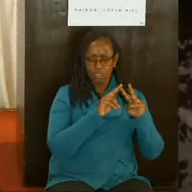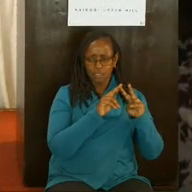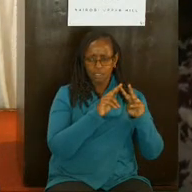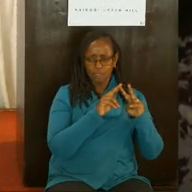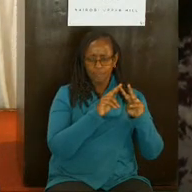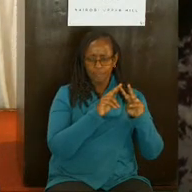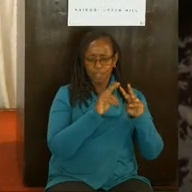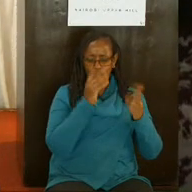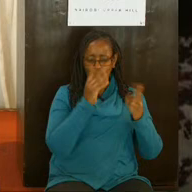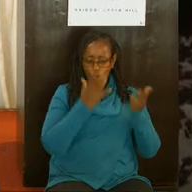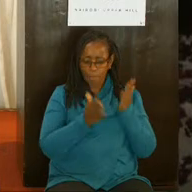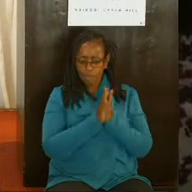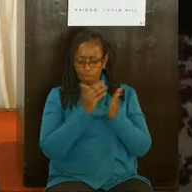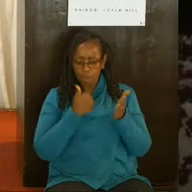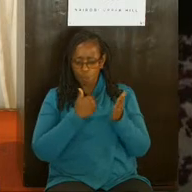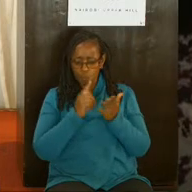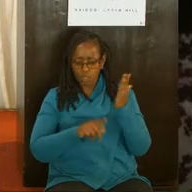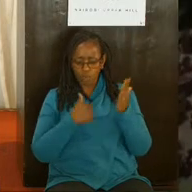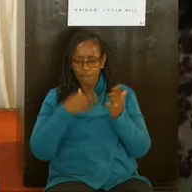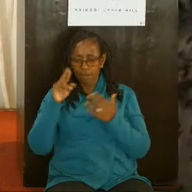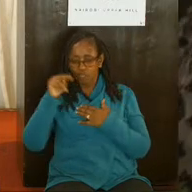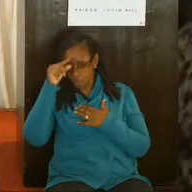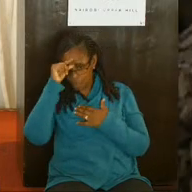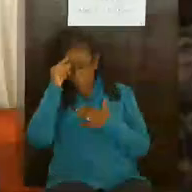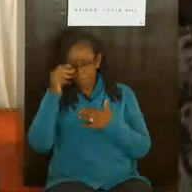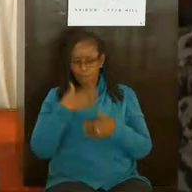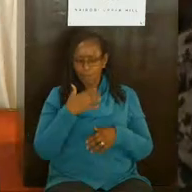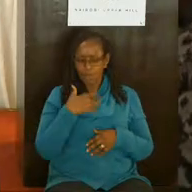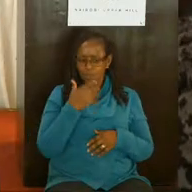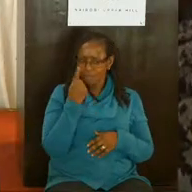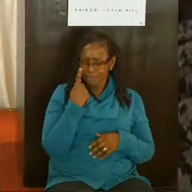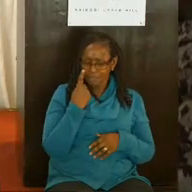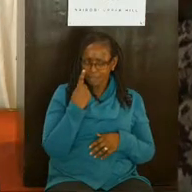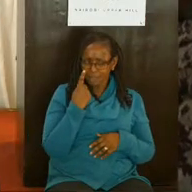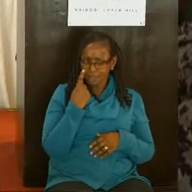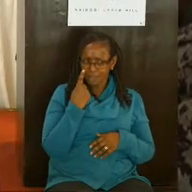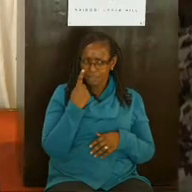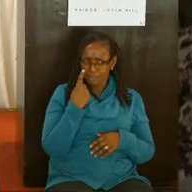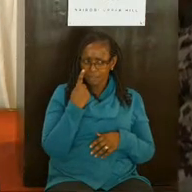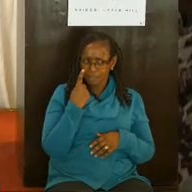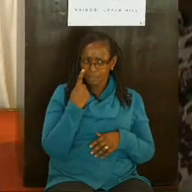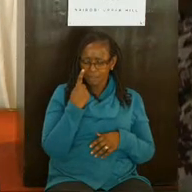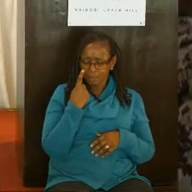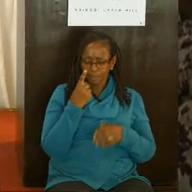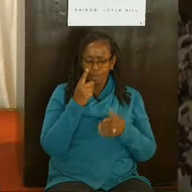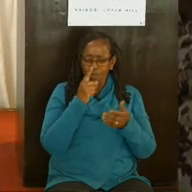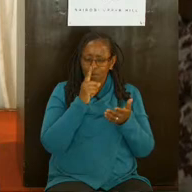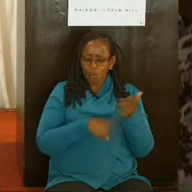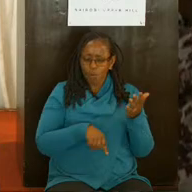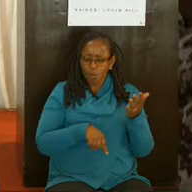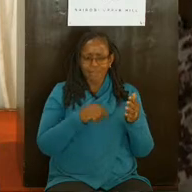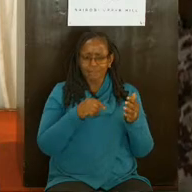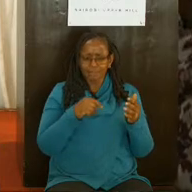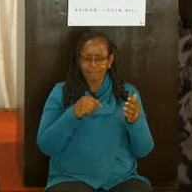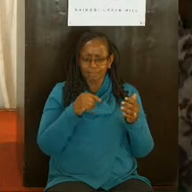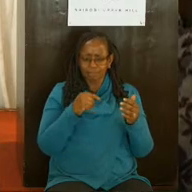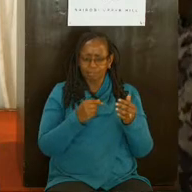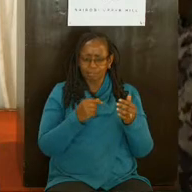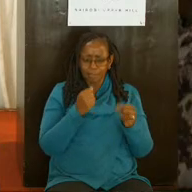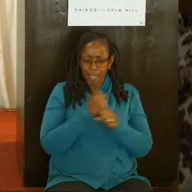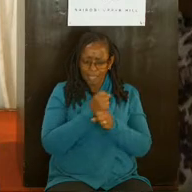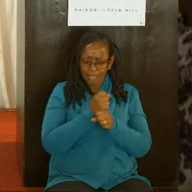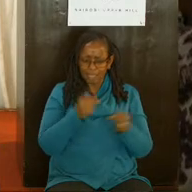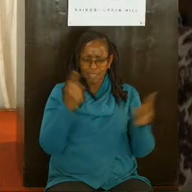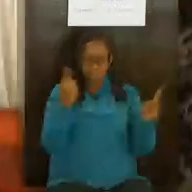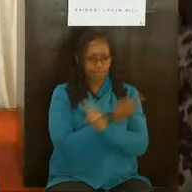reported for the national government I really wish to understand um what what exactly has informed this difference in values and